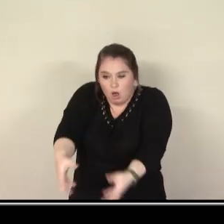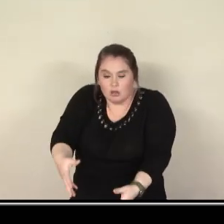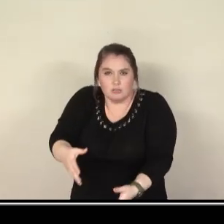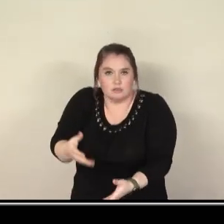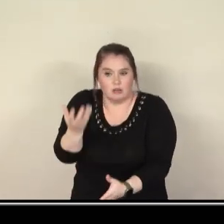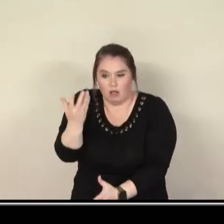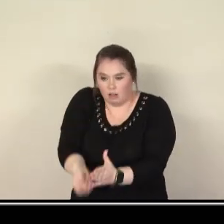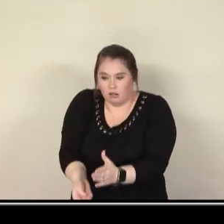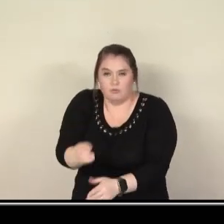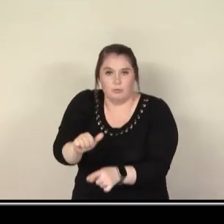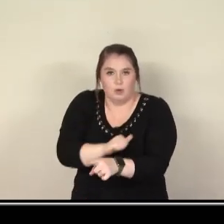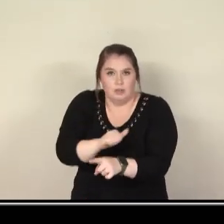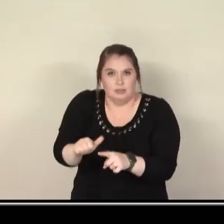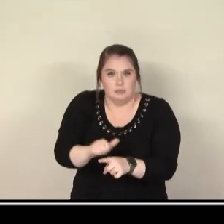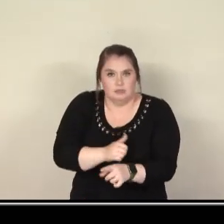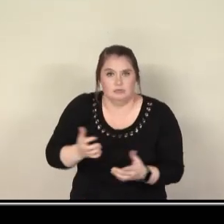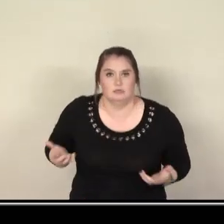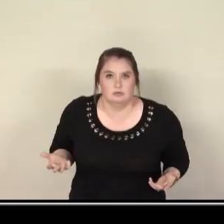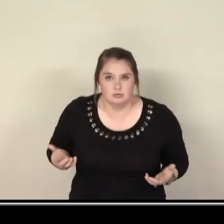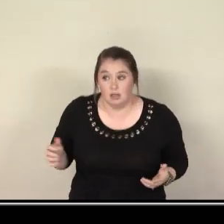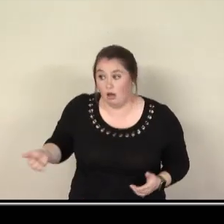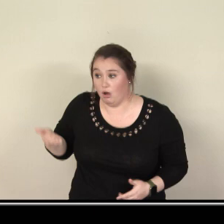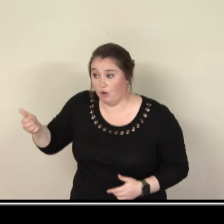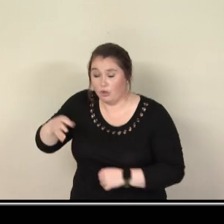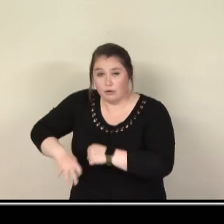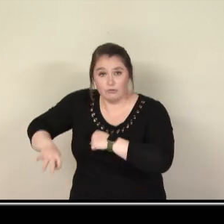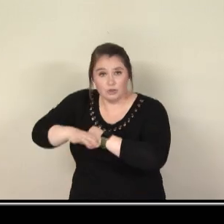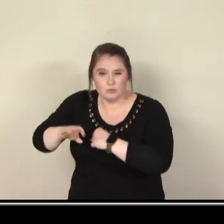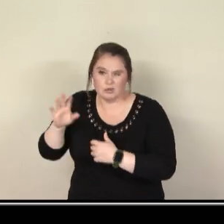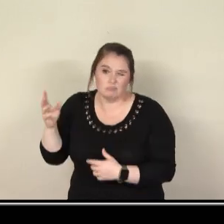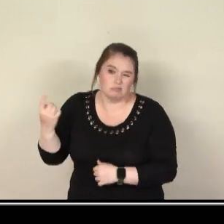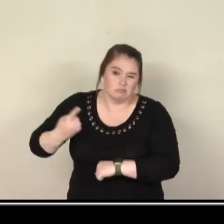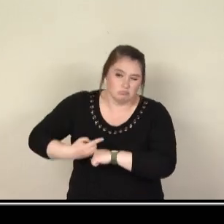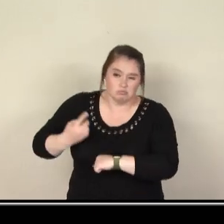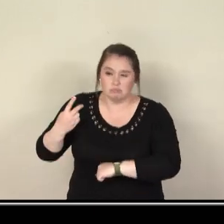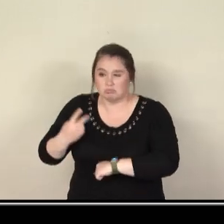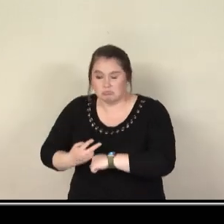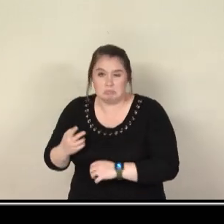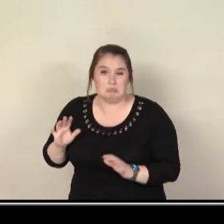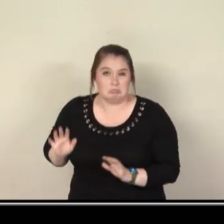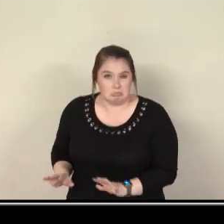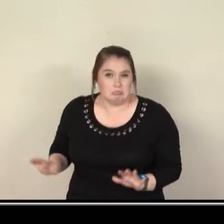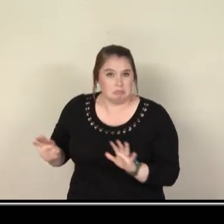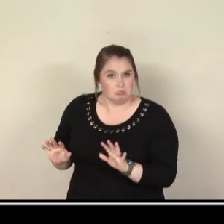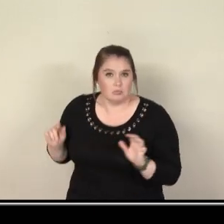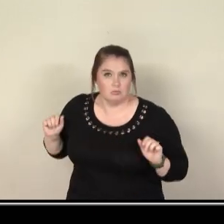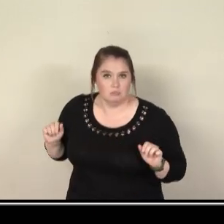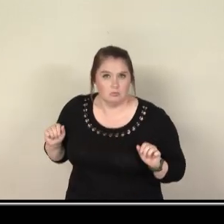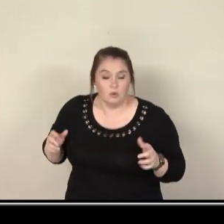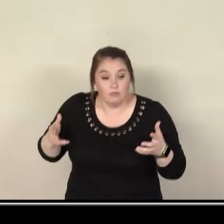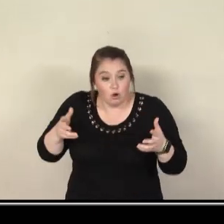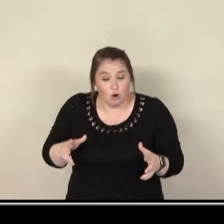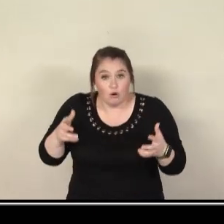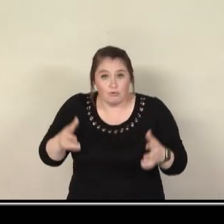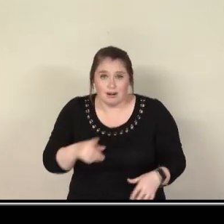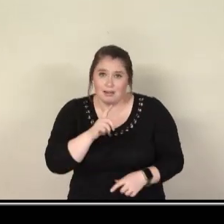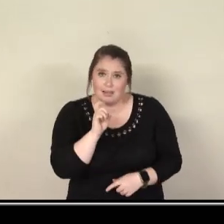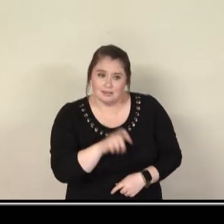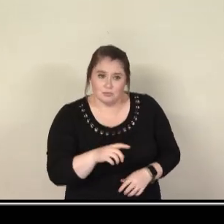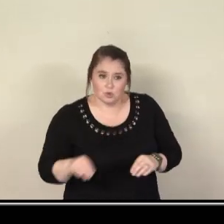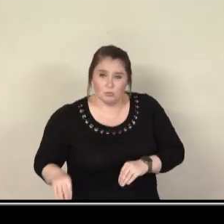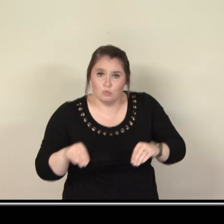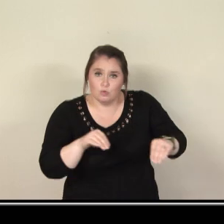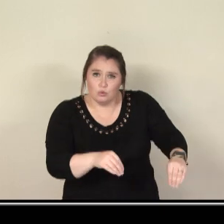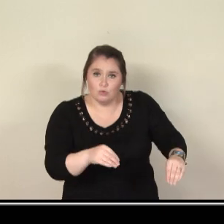mean, a light rain will cost them 1 or 2 days. And so that's just my concern, is we've already asked them to move once when they were